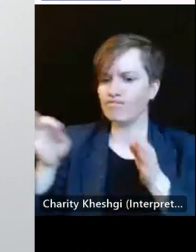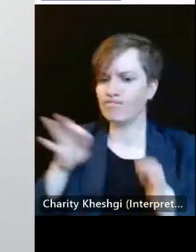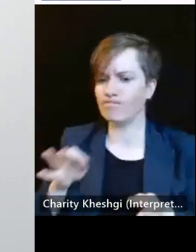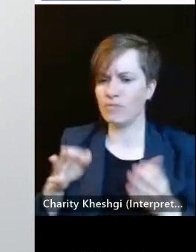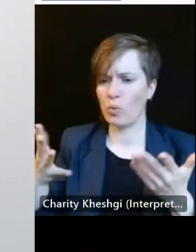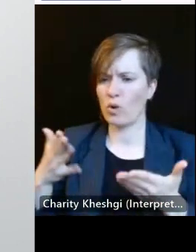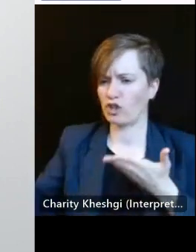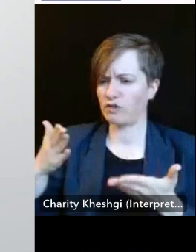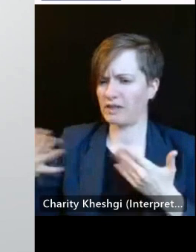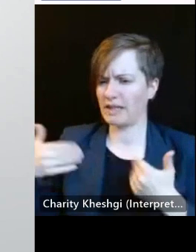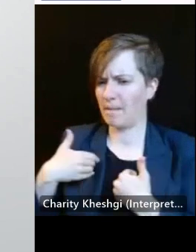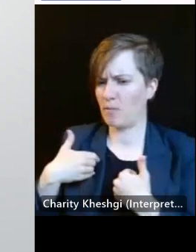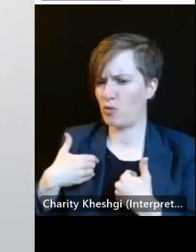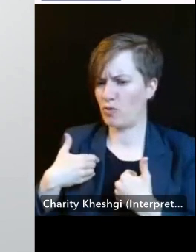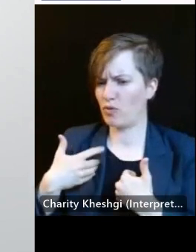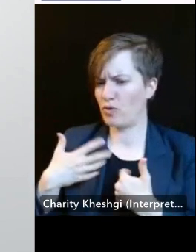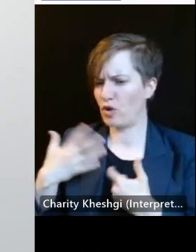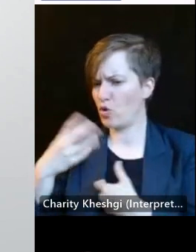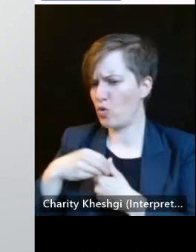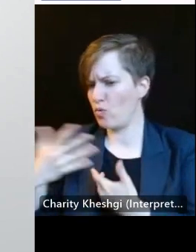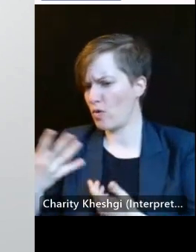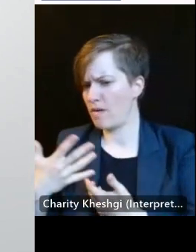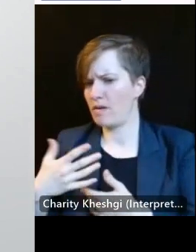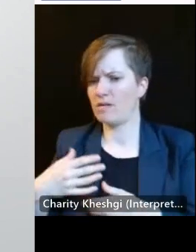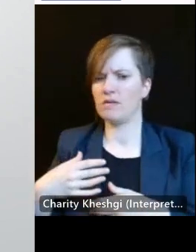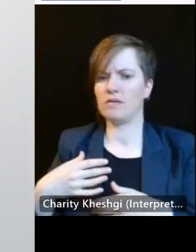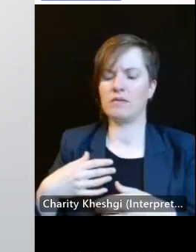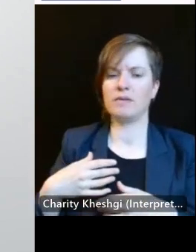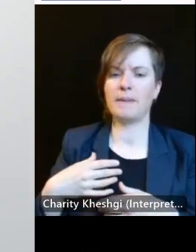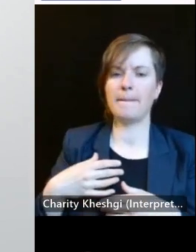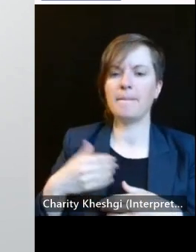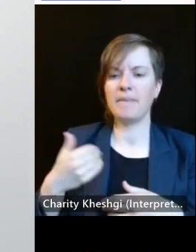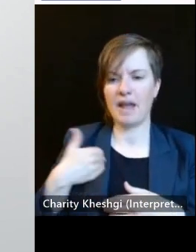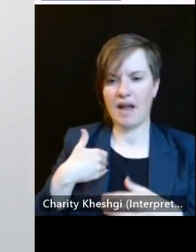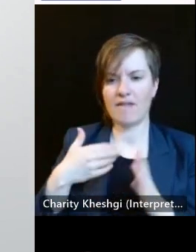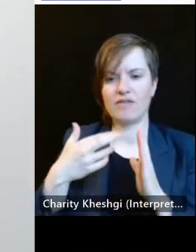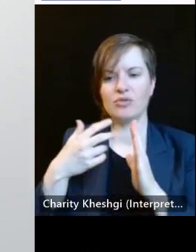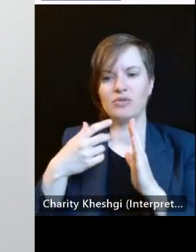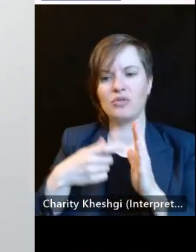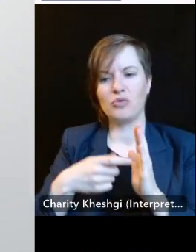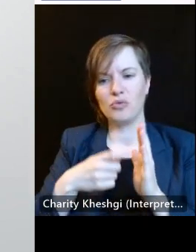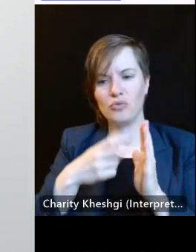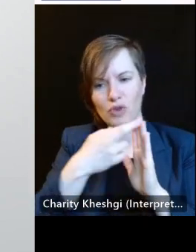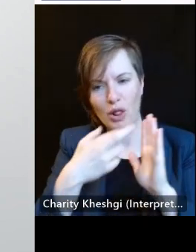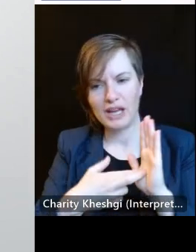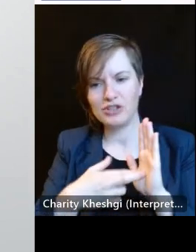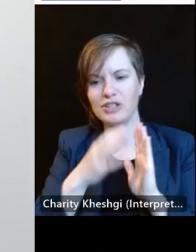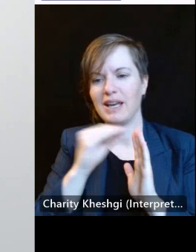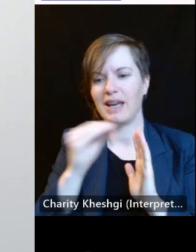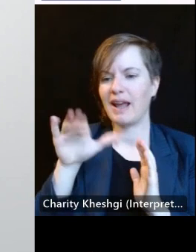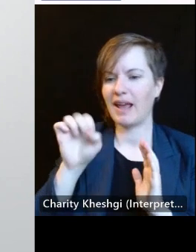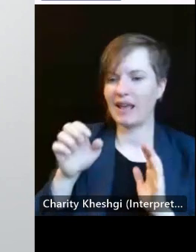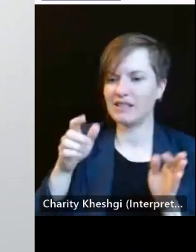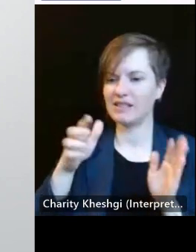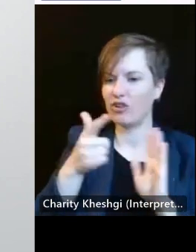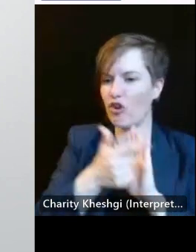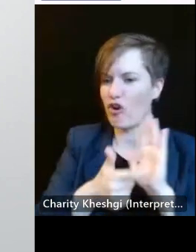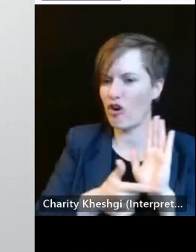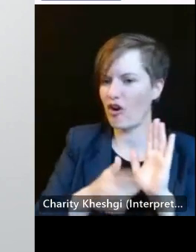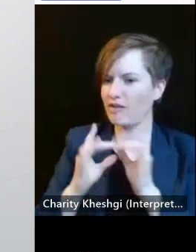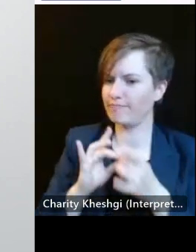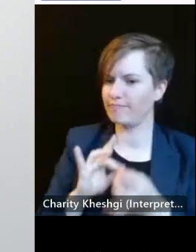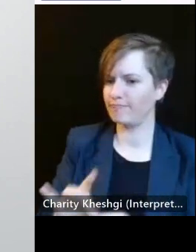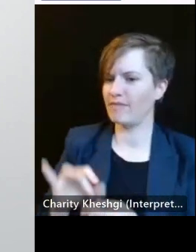animals. There are regulations and case law on the subject as well. So now it's important to